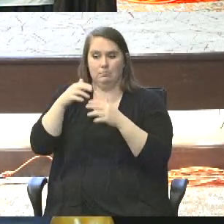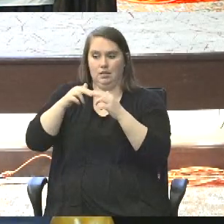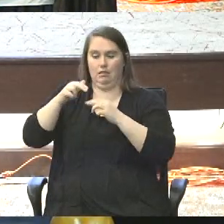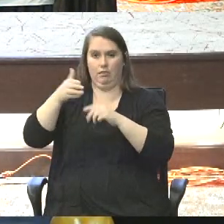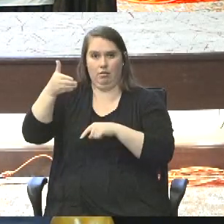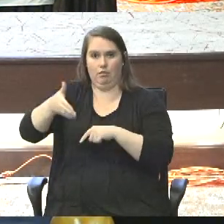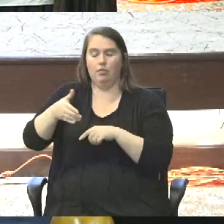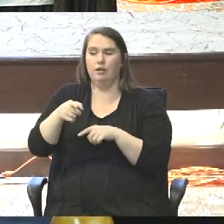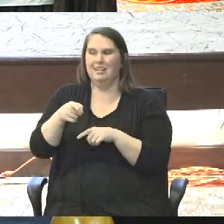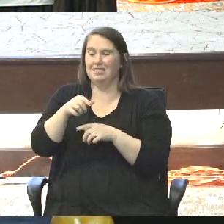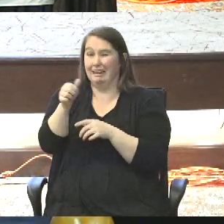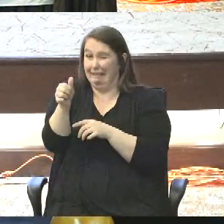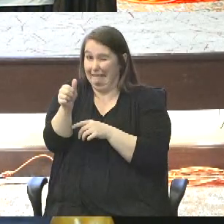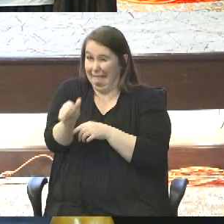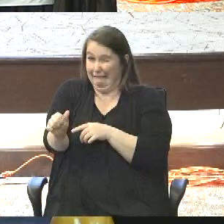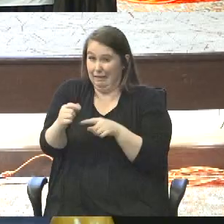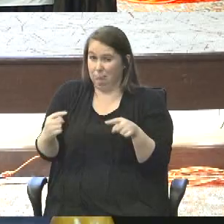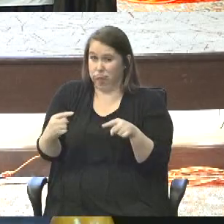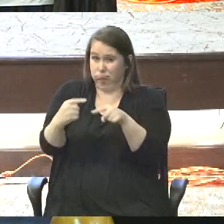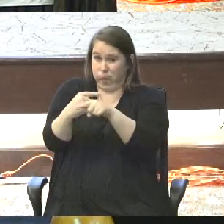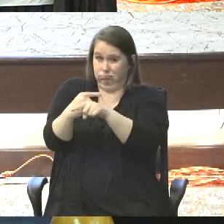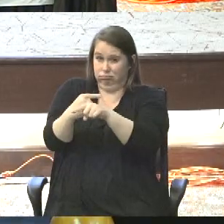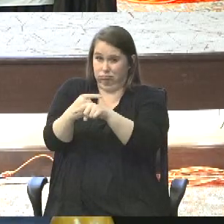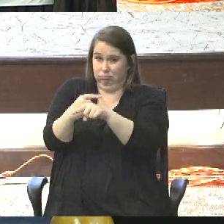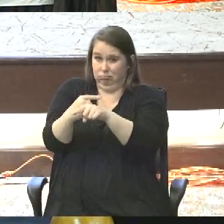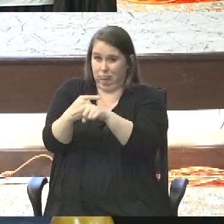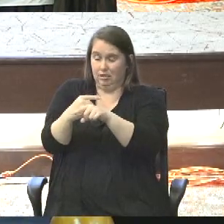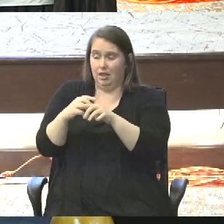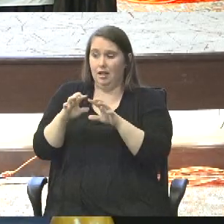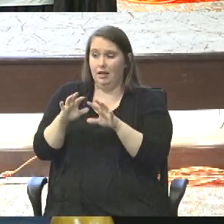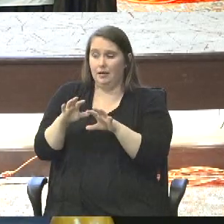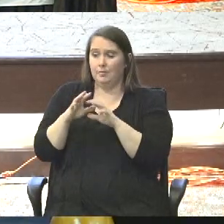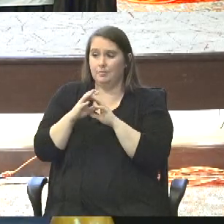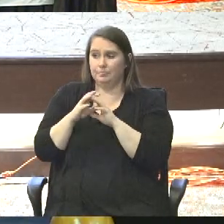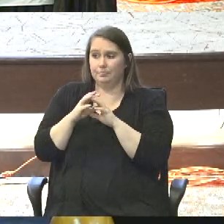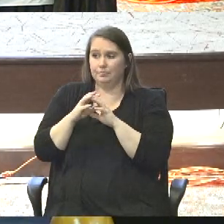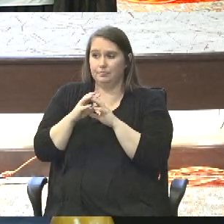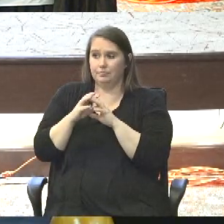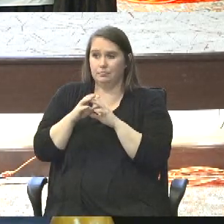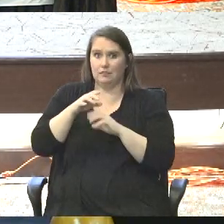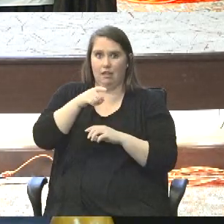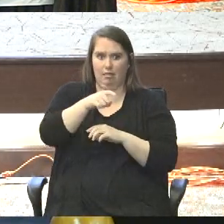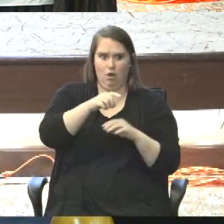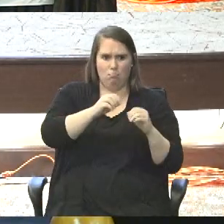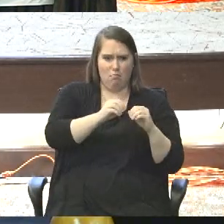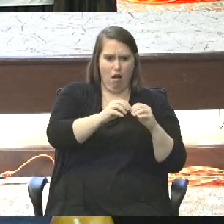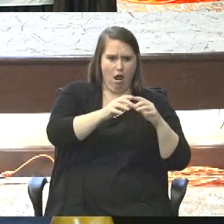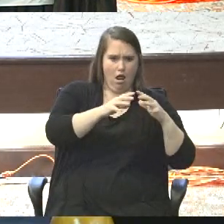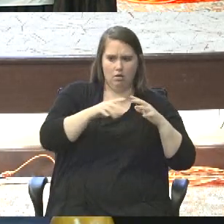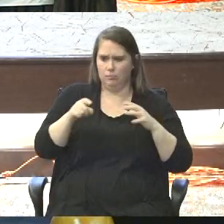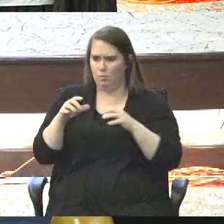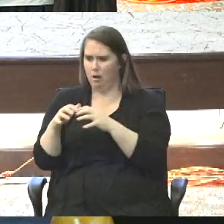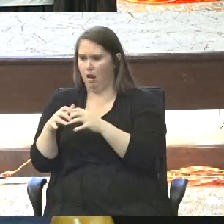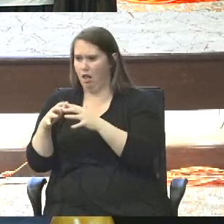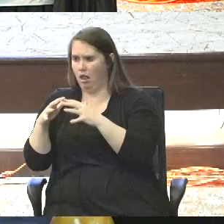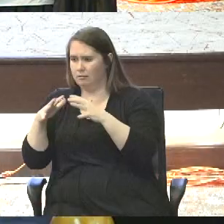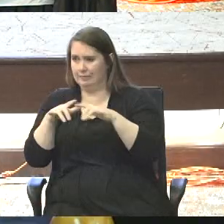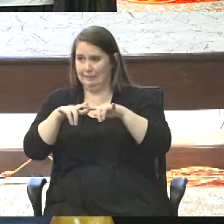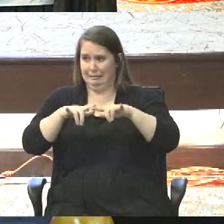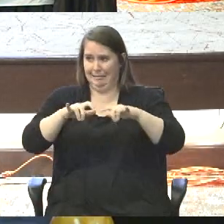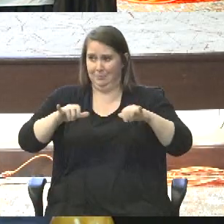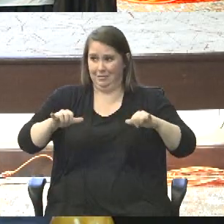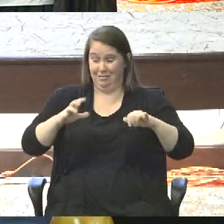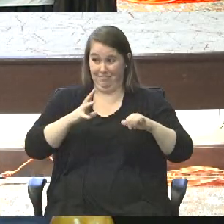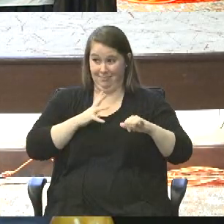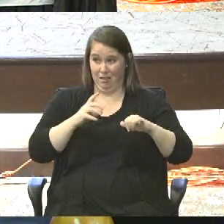or interference from that, would any delays or anything that they're working on cause delays with park construction, or would